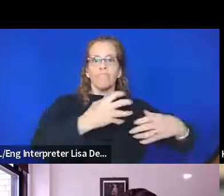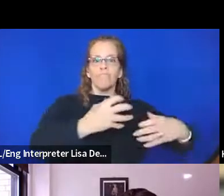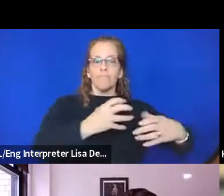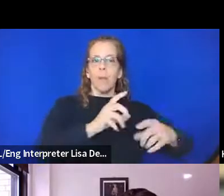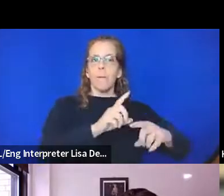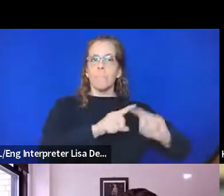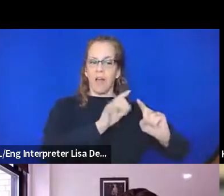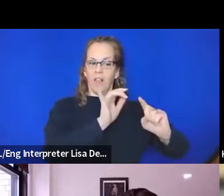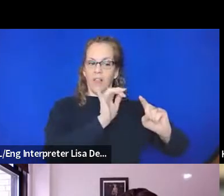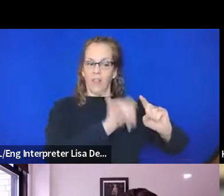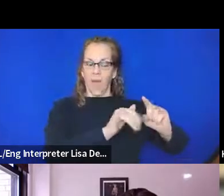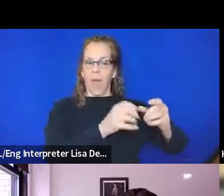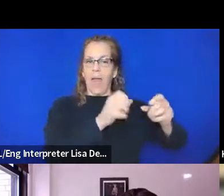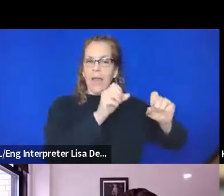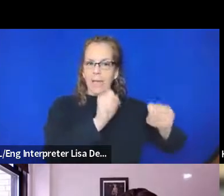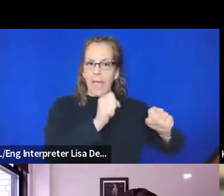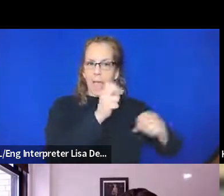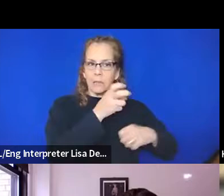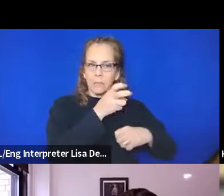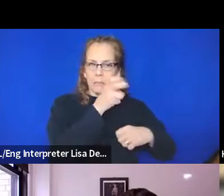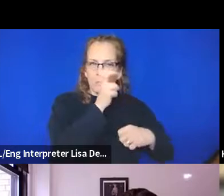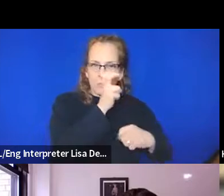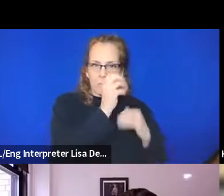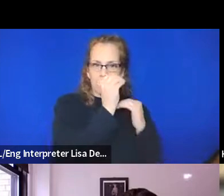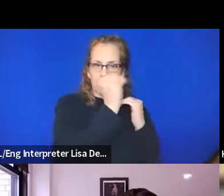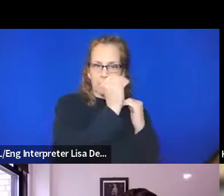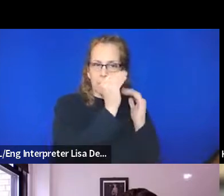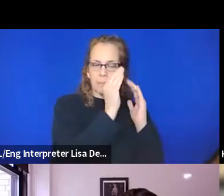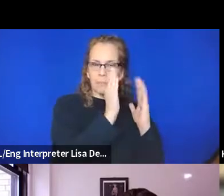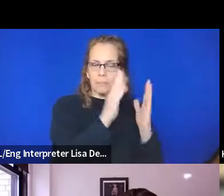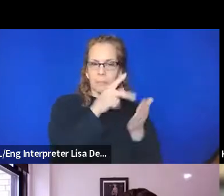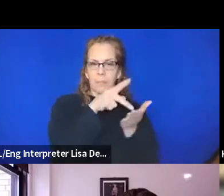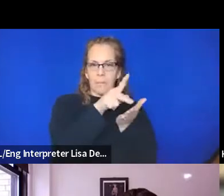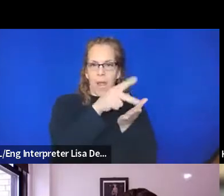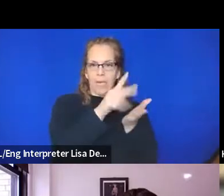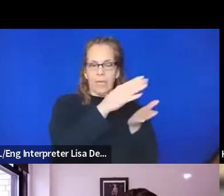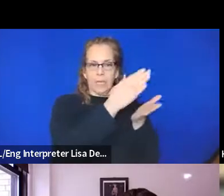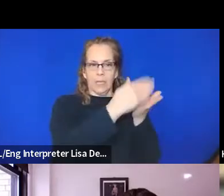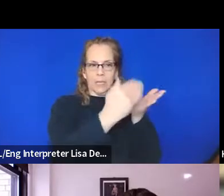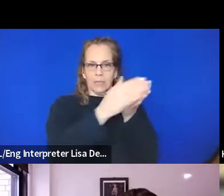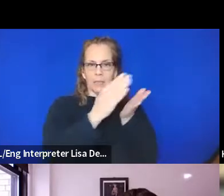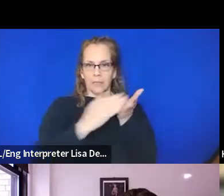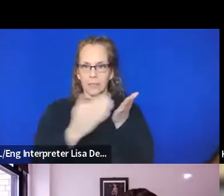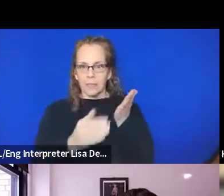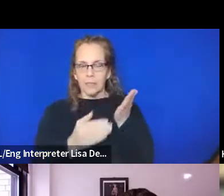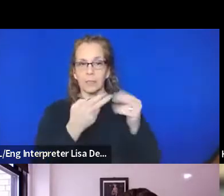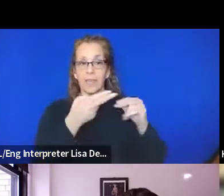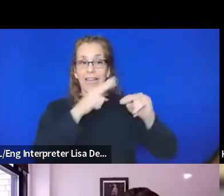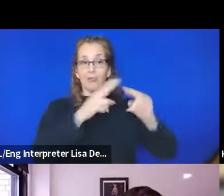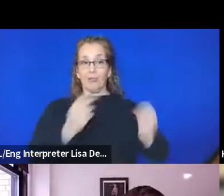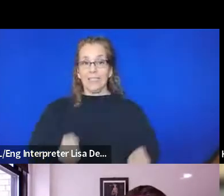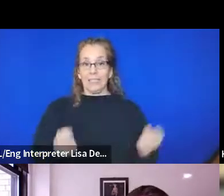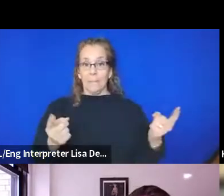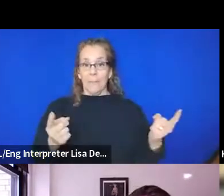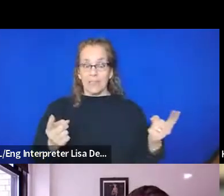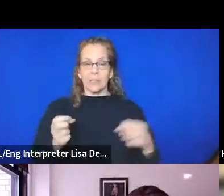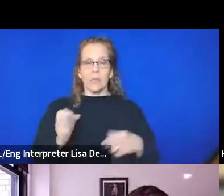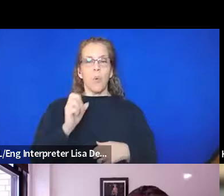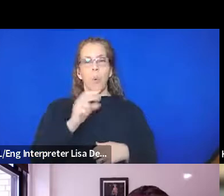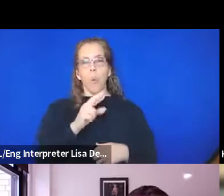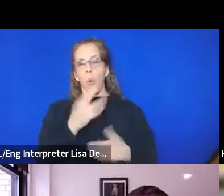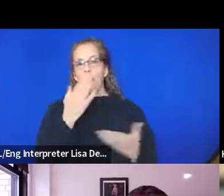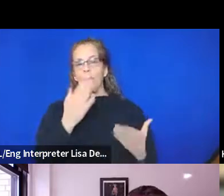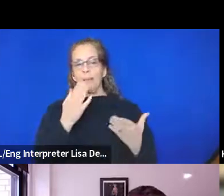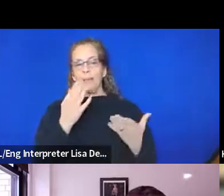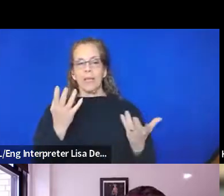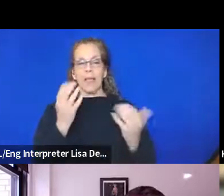your ability to allocate monies, to increase expenses, or also constrained your ability